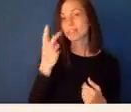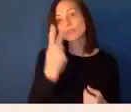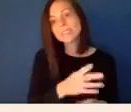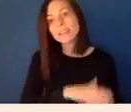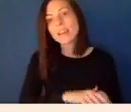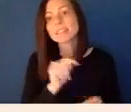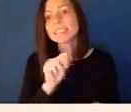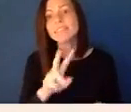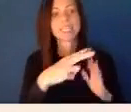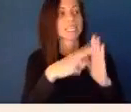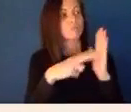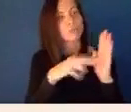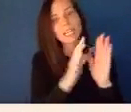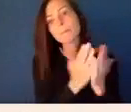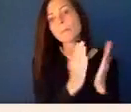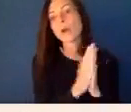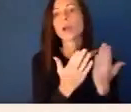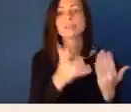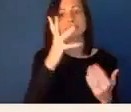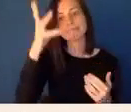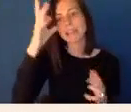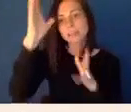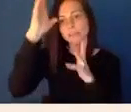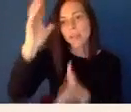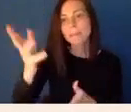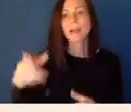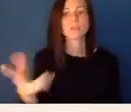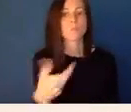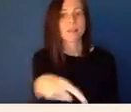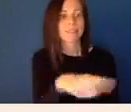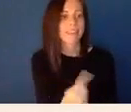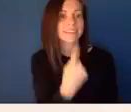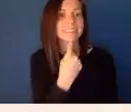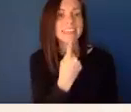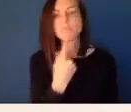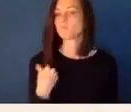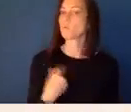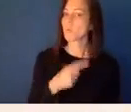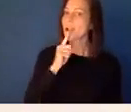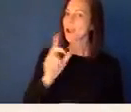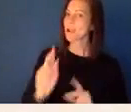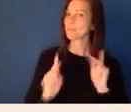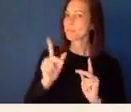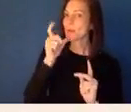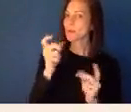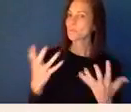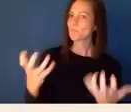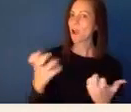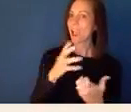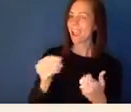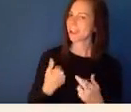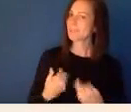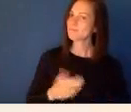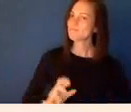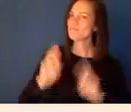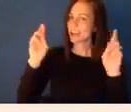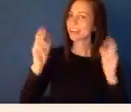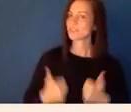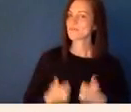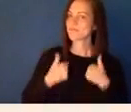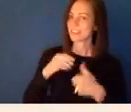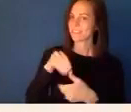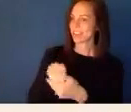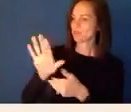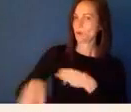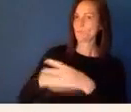what their parents and grandparents have shared with them before. We are people wanting and ready to live in a society full on. We want to